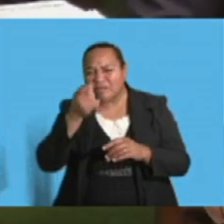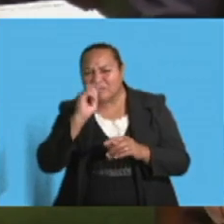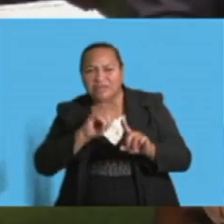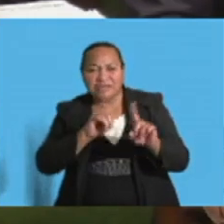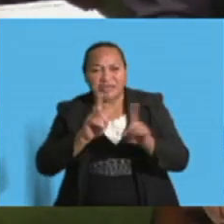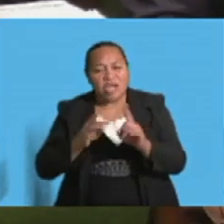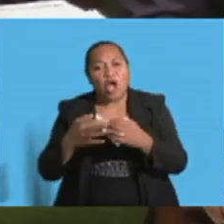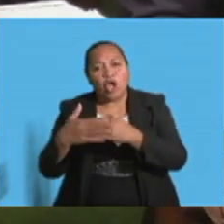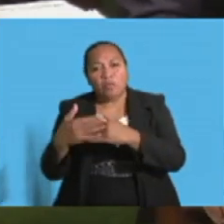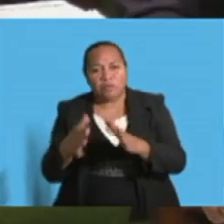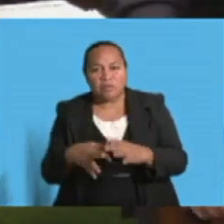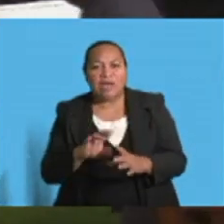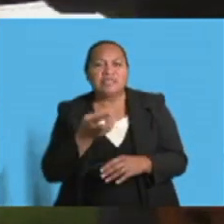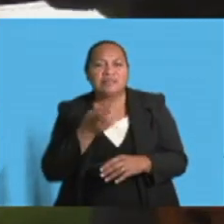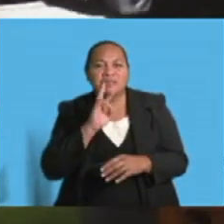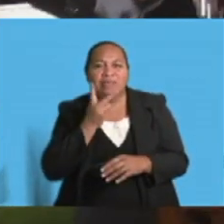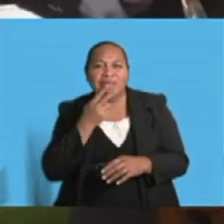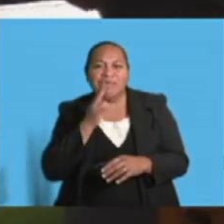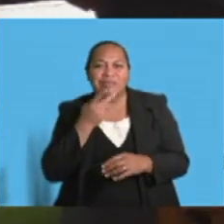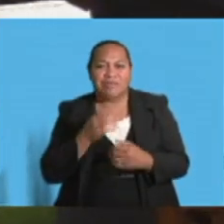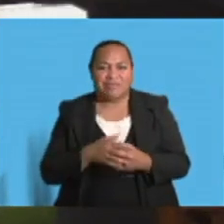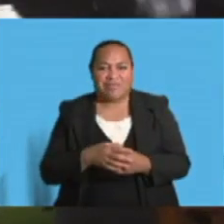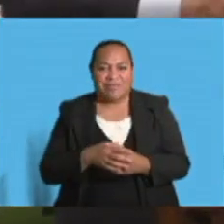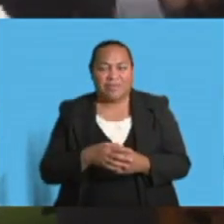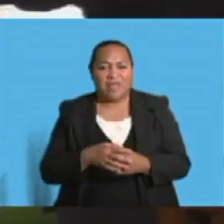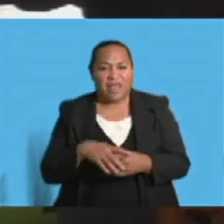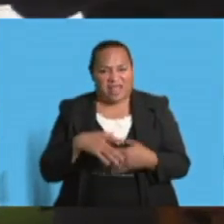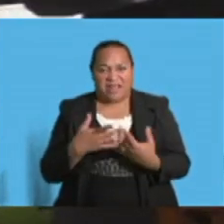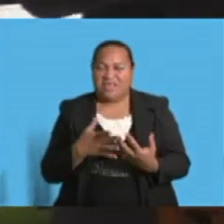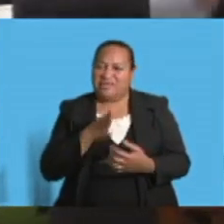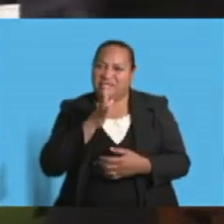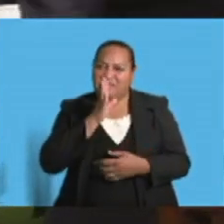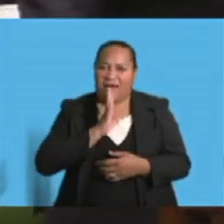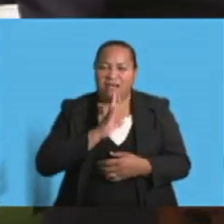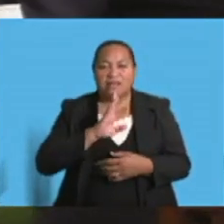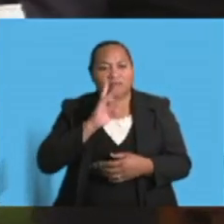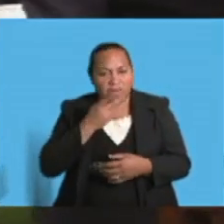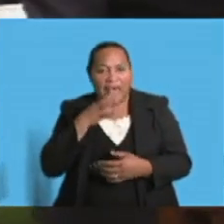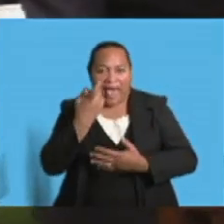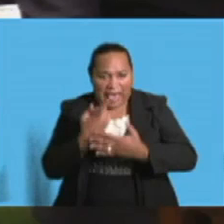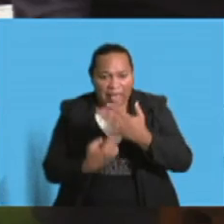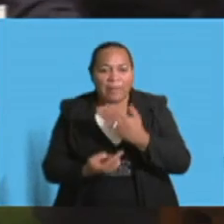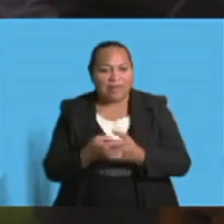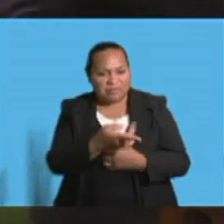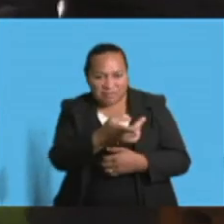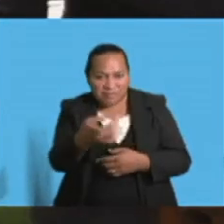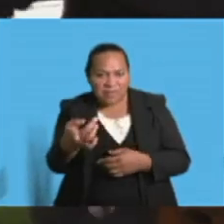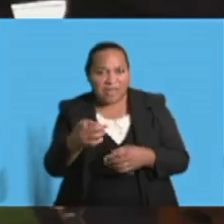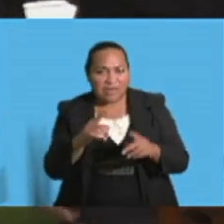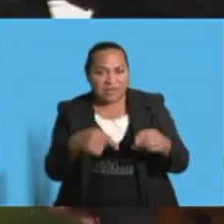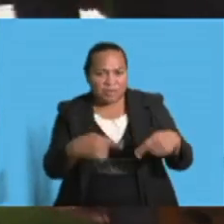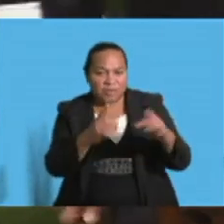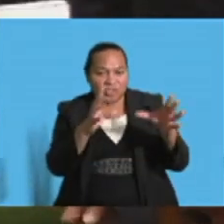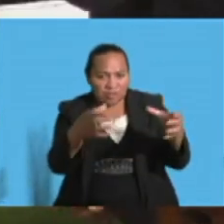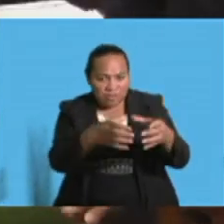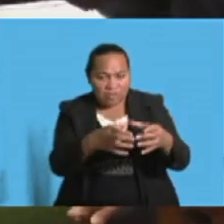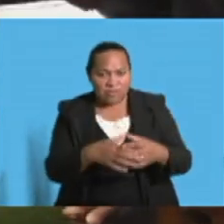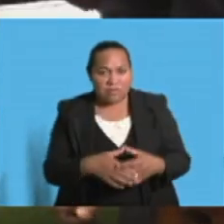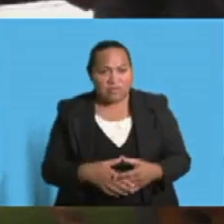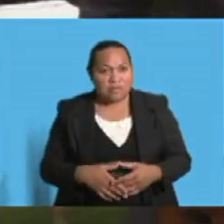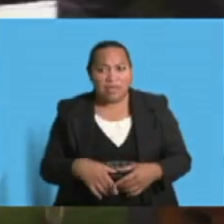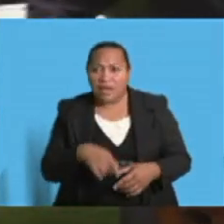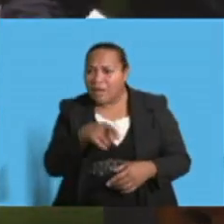that took place, Madam Speaker. And that, unfortunately, is the hypocrisy that's taking place on the other side again. Madam Speaker, we had people talking about